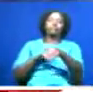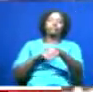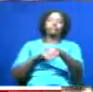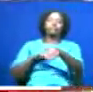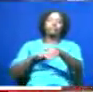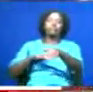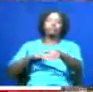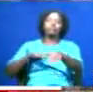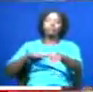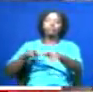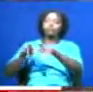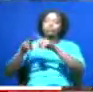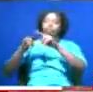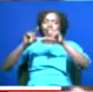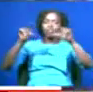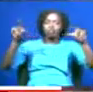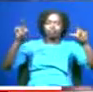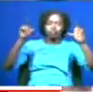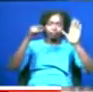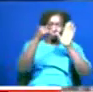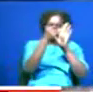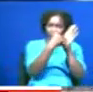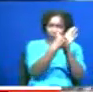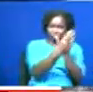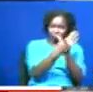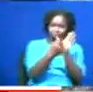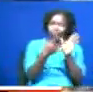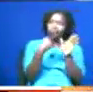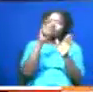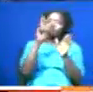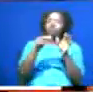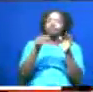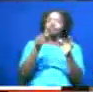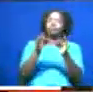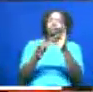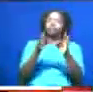carried placards with inscriptions, "We say no to justice and fraud,